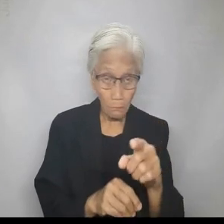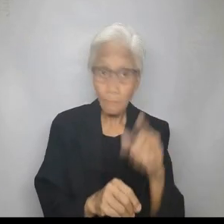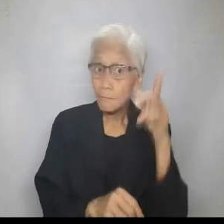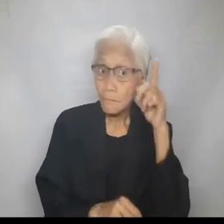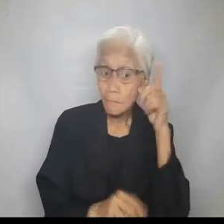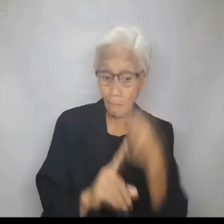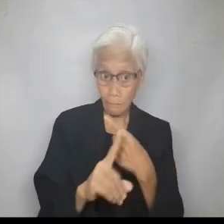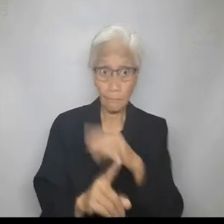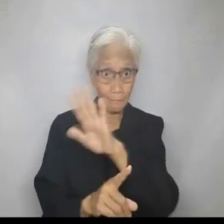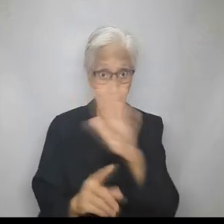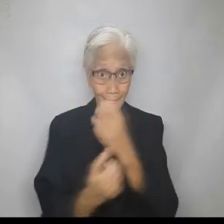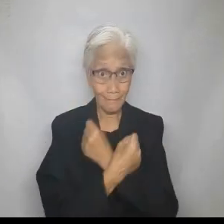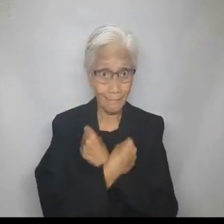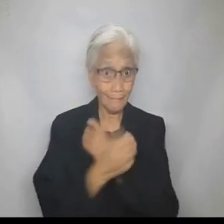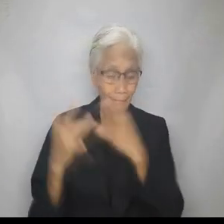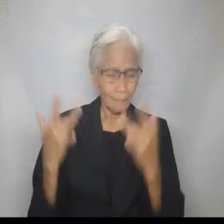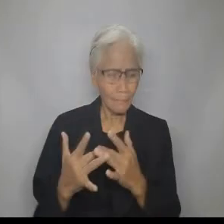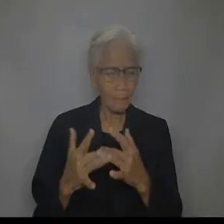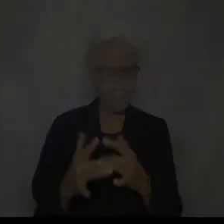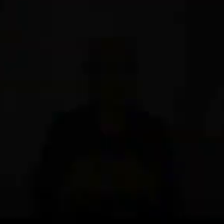you listen from your loving heart?